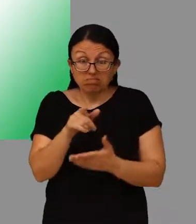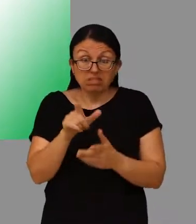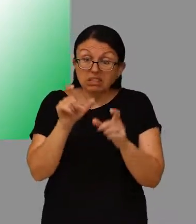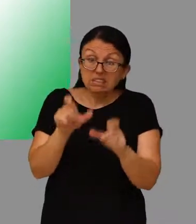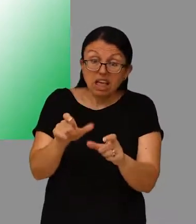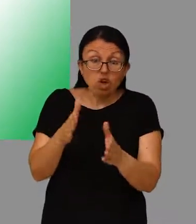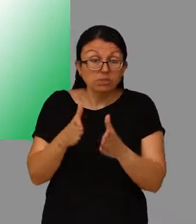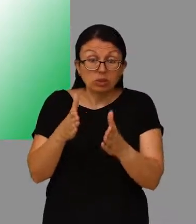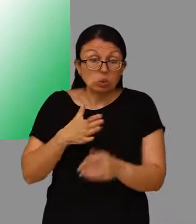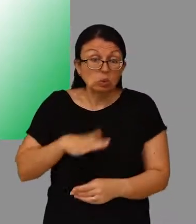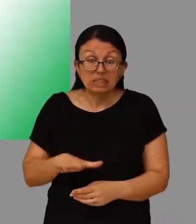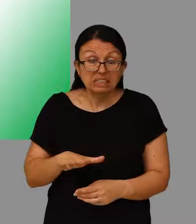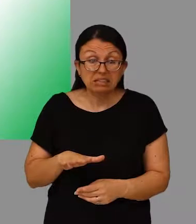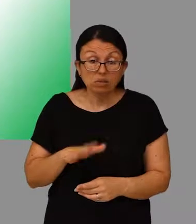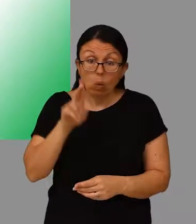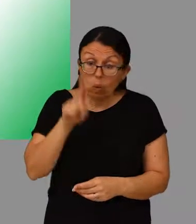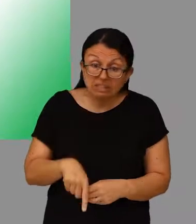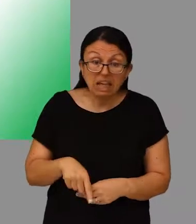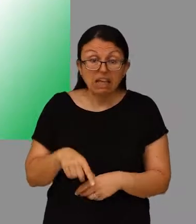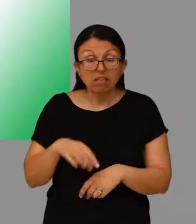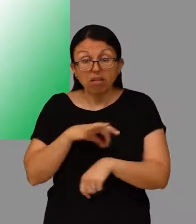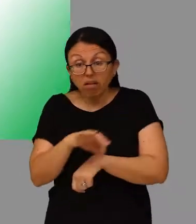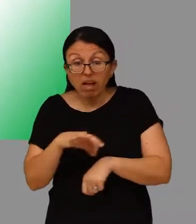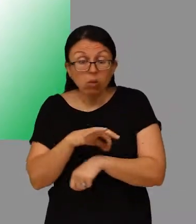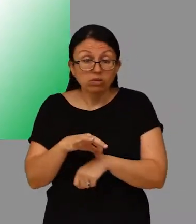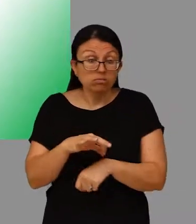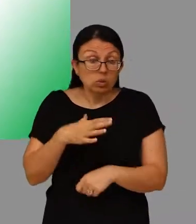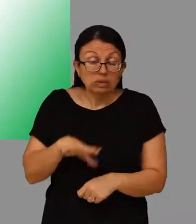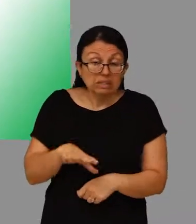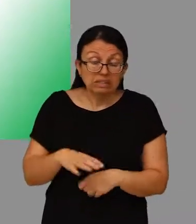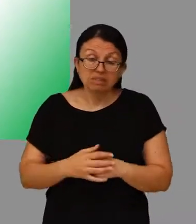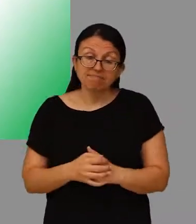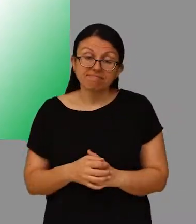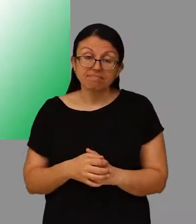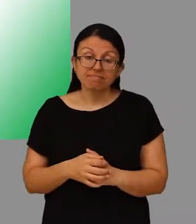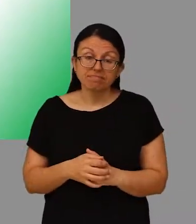to stay in hospital all day or for several hours at a time.